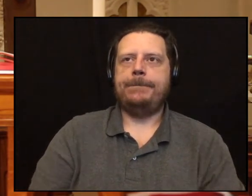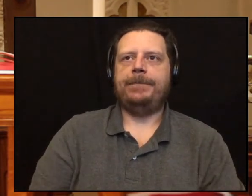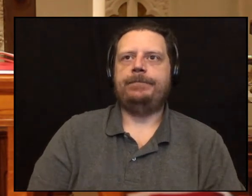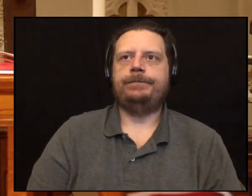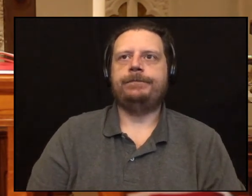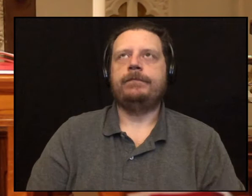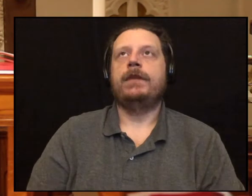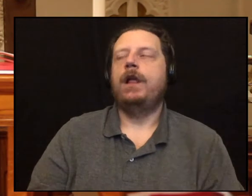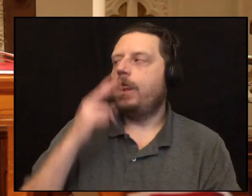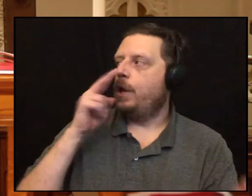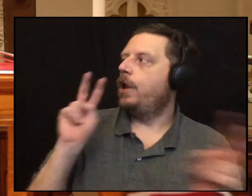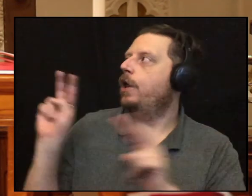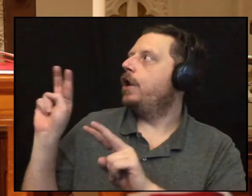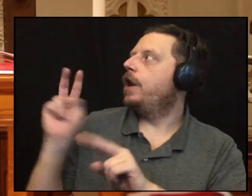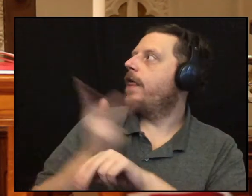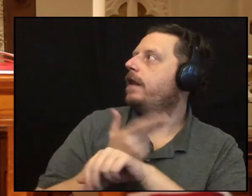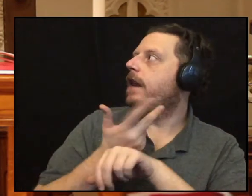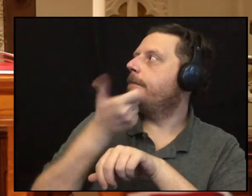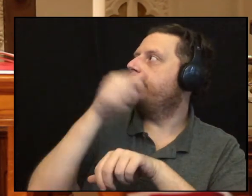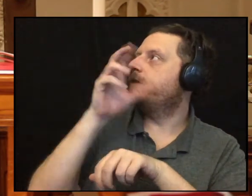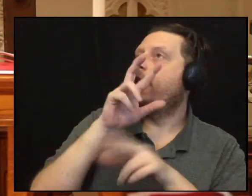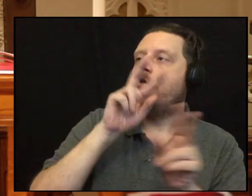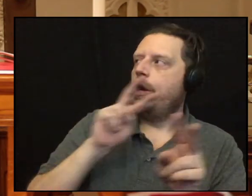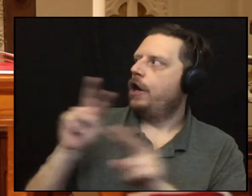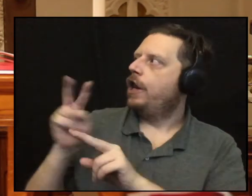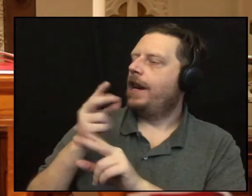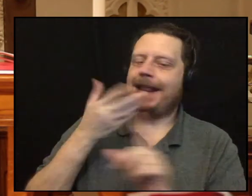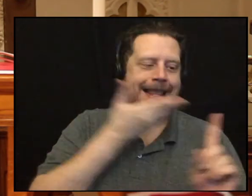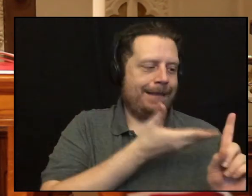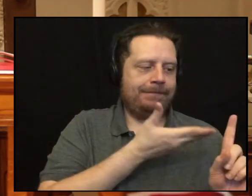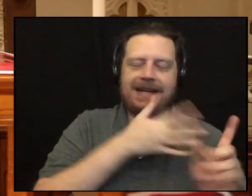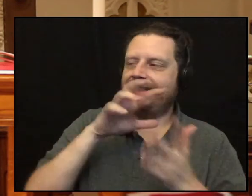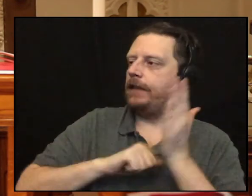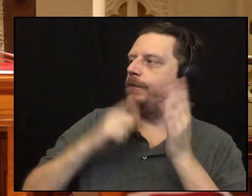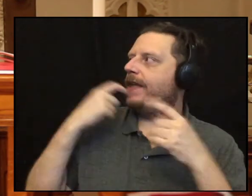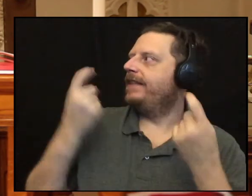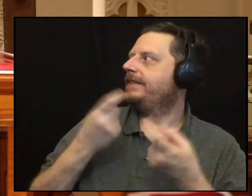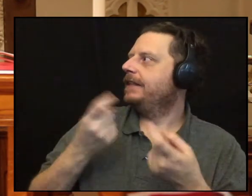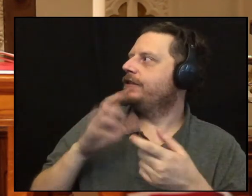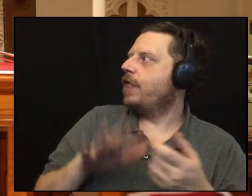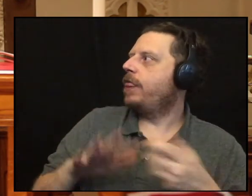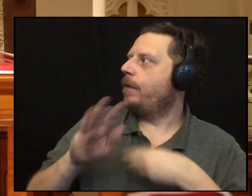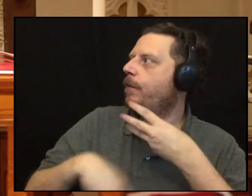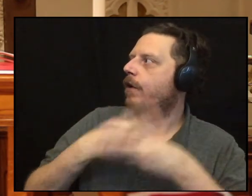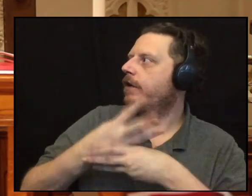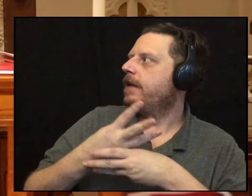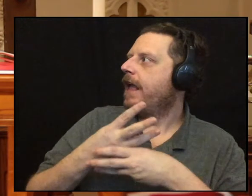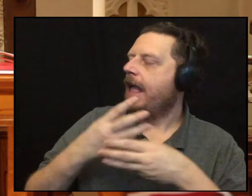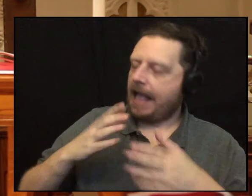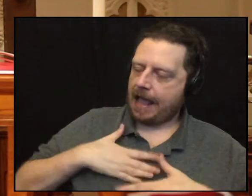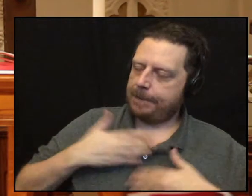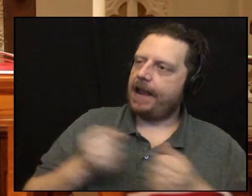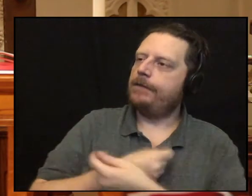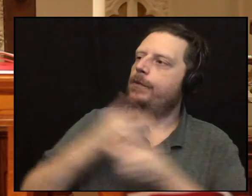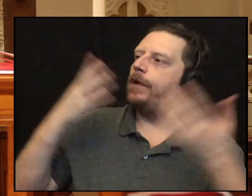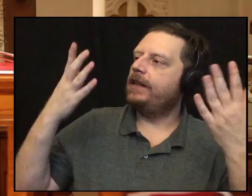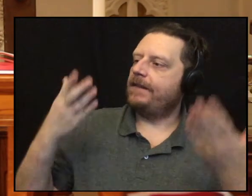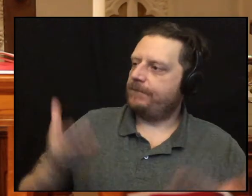Behold the Lamb of God. Behold him who takes away the sins of the world. Happy are those invited to this Eucharistic